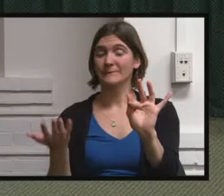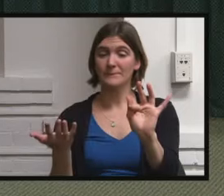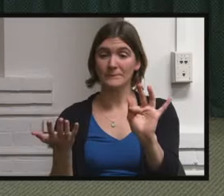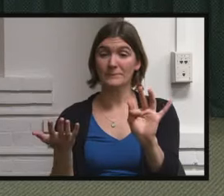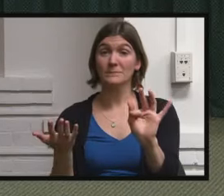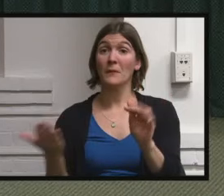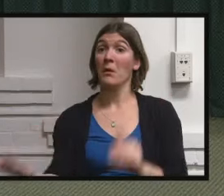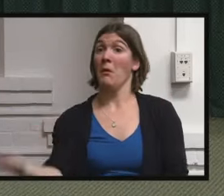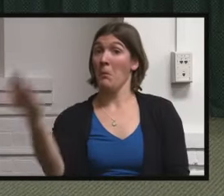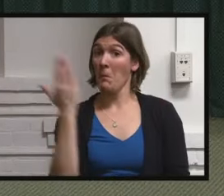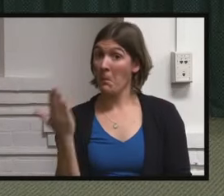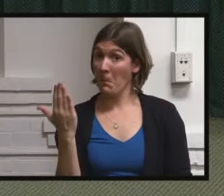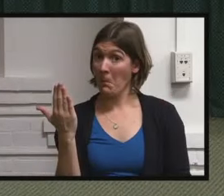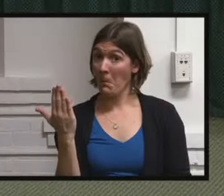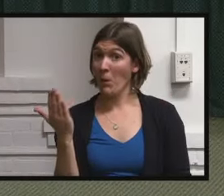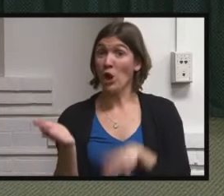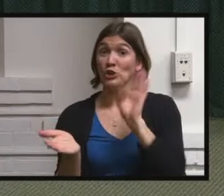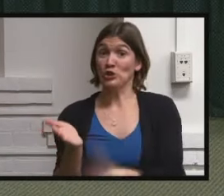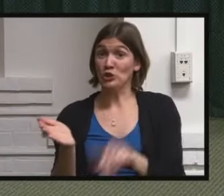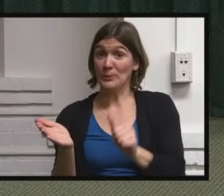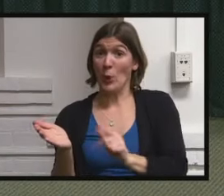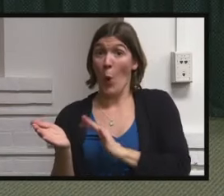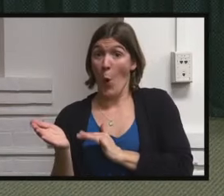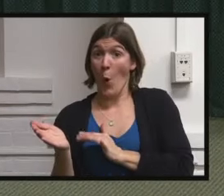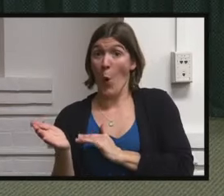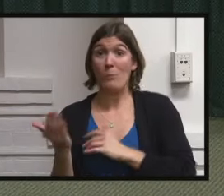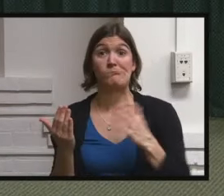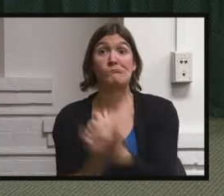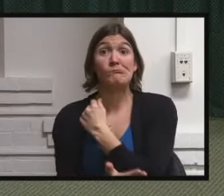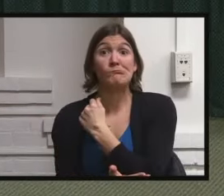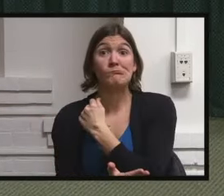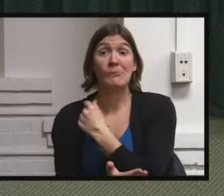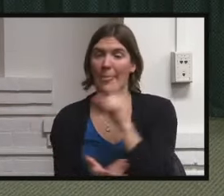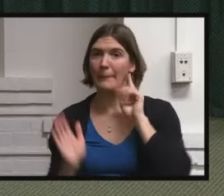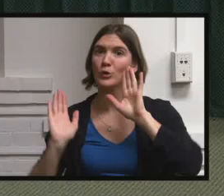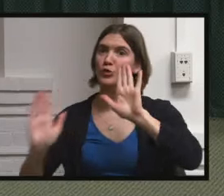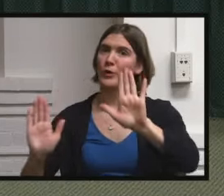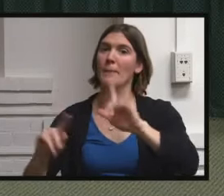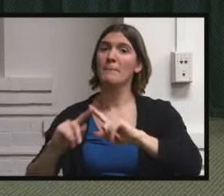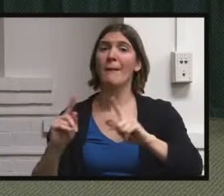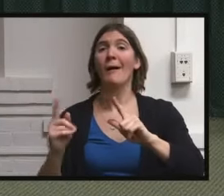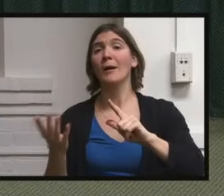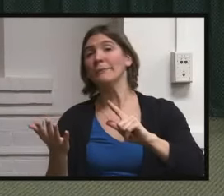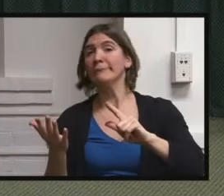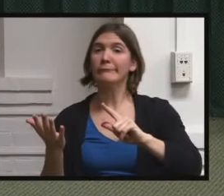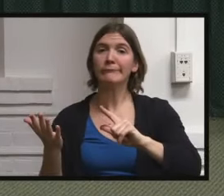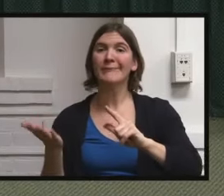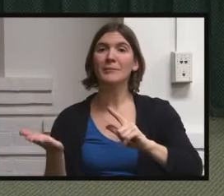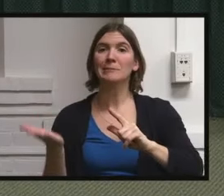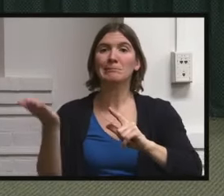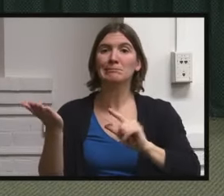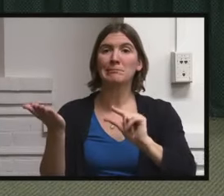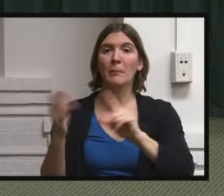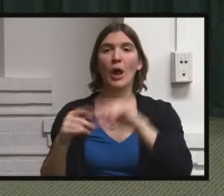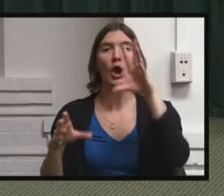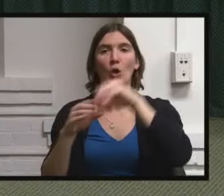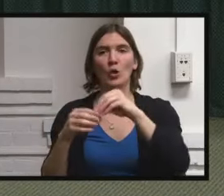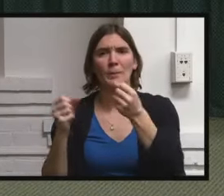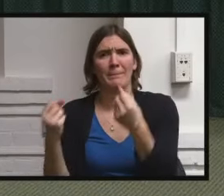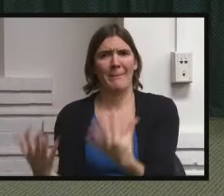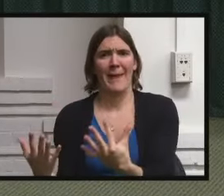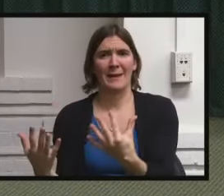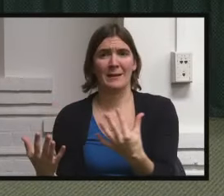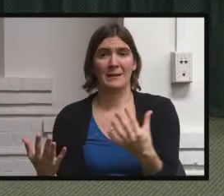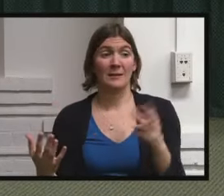adequate package came in at a far lower price, we could seize that opportunity. Mm-hmm. But I don't know specifically